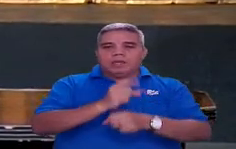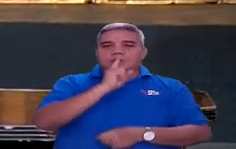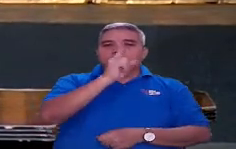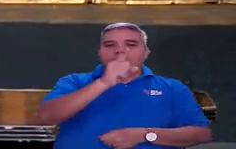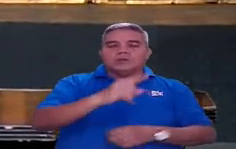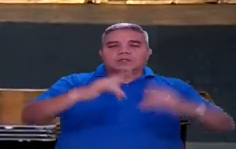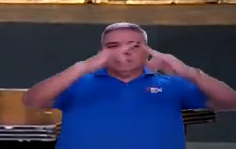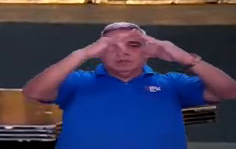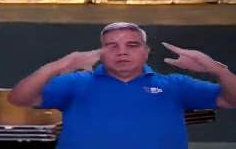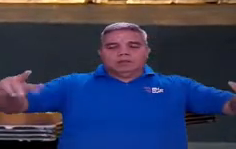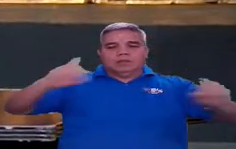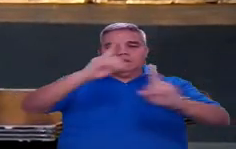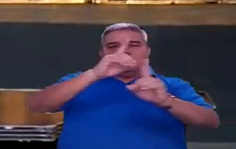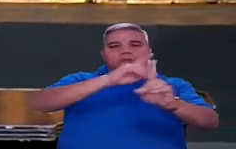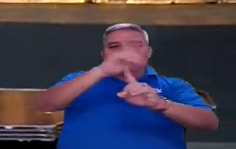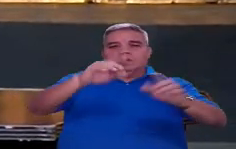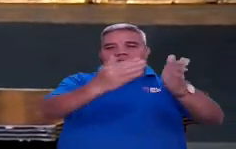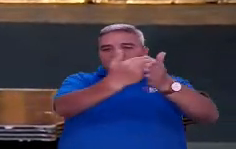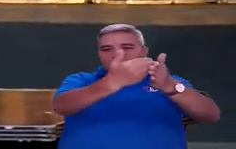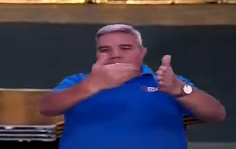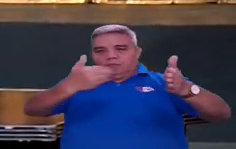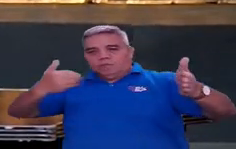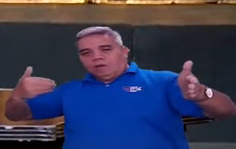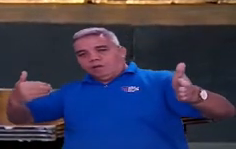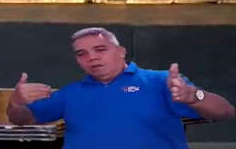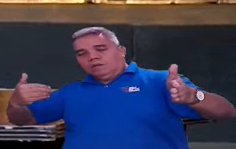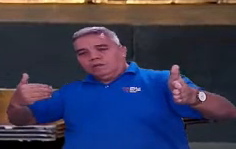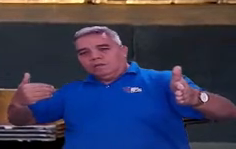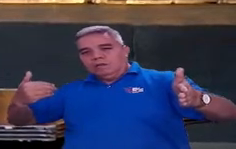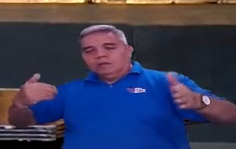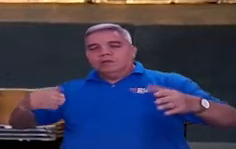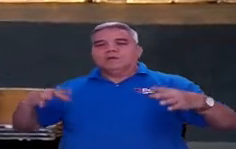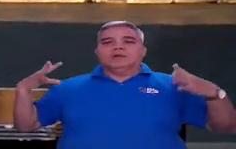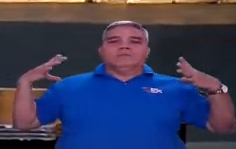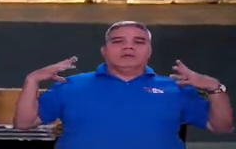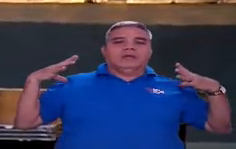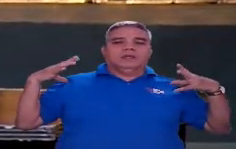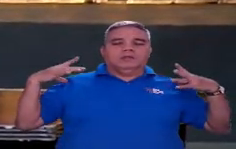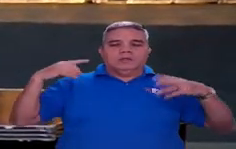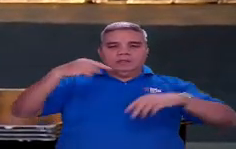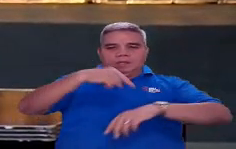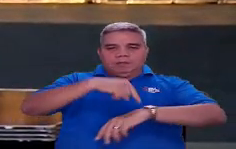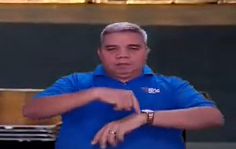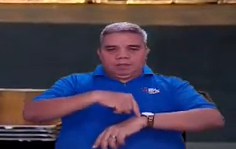that our Congress date would fall on a vacation